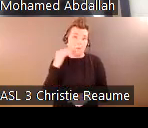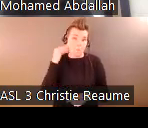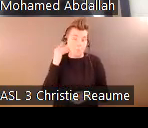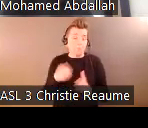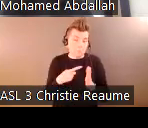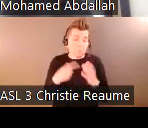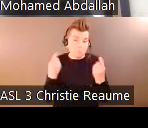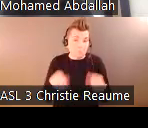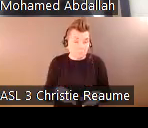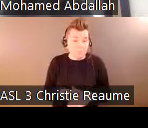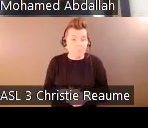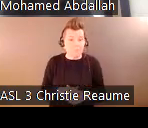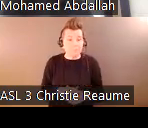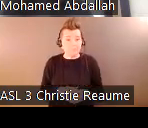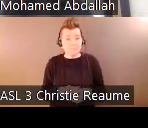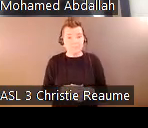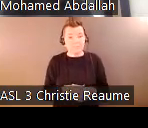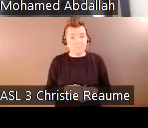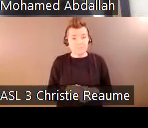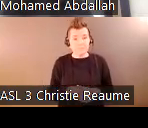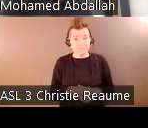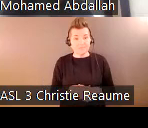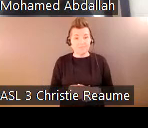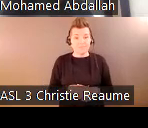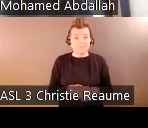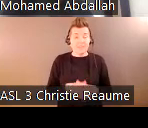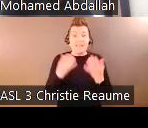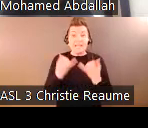We find a lot of challenges to living independently.